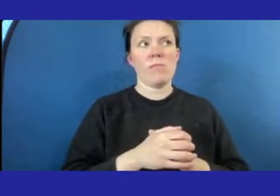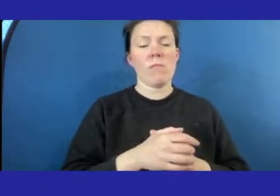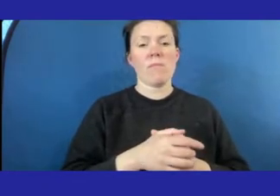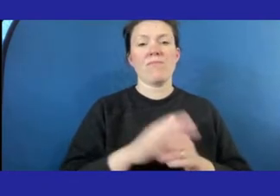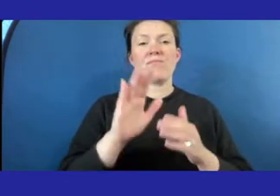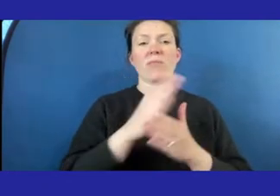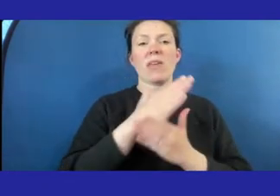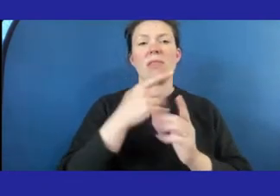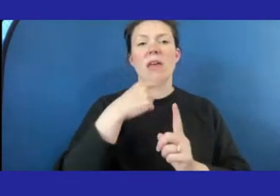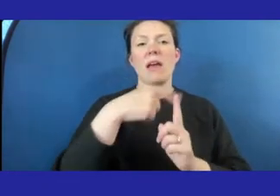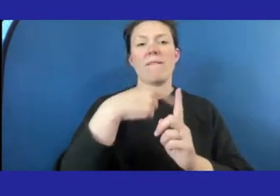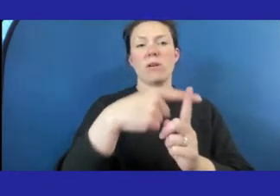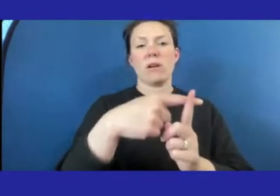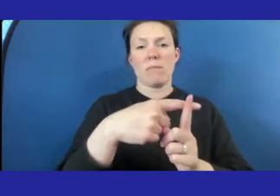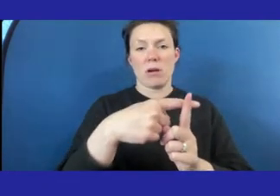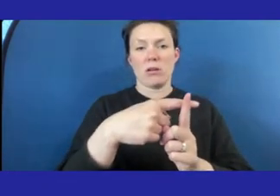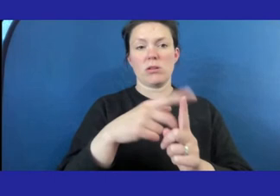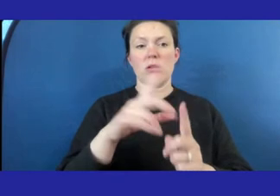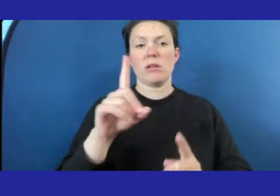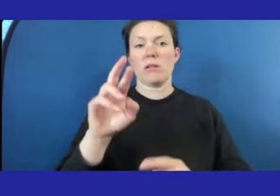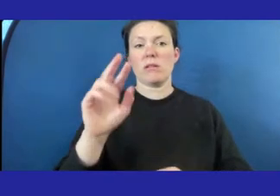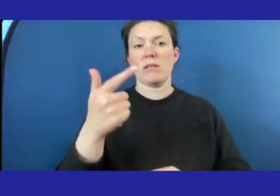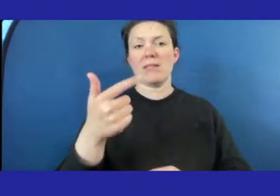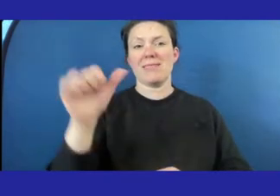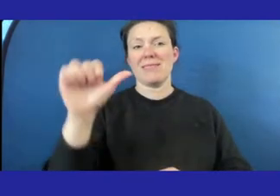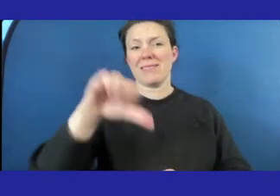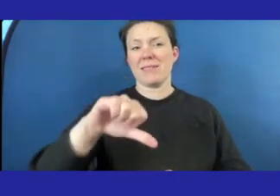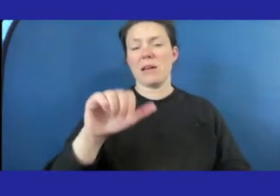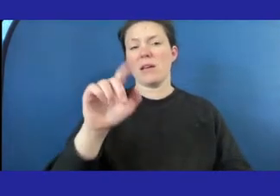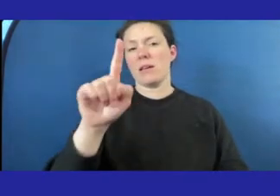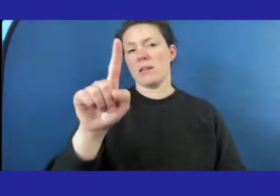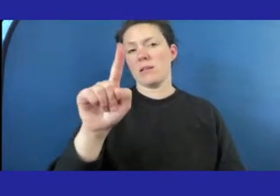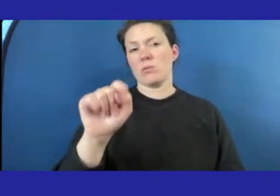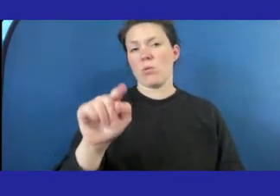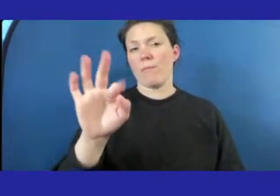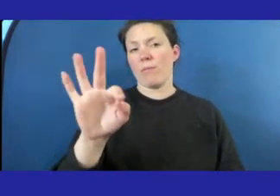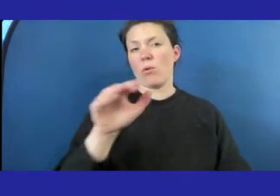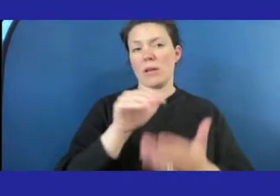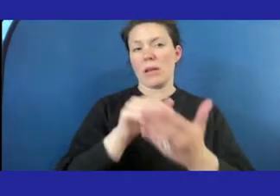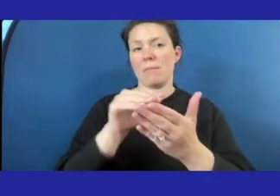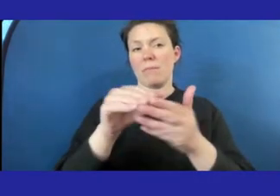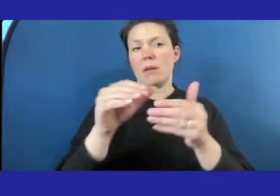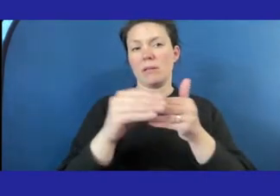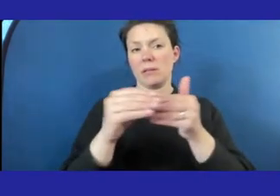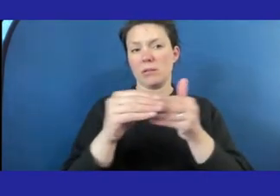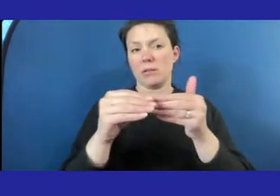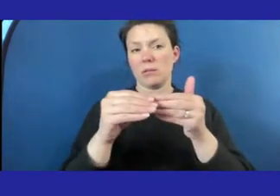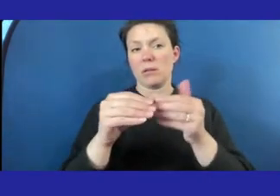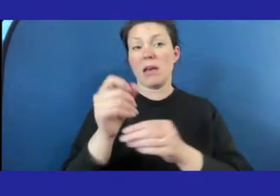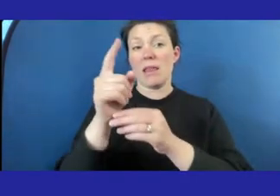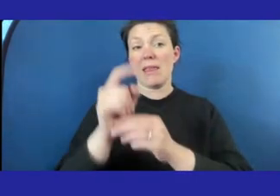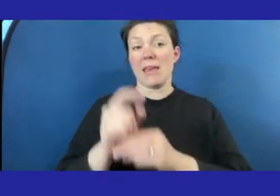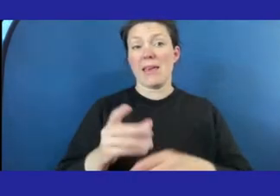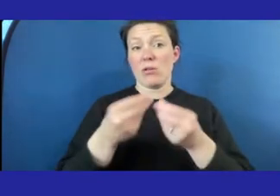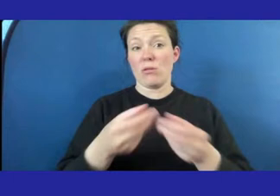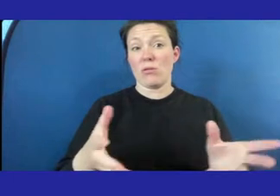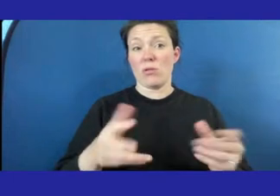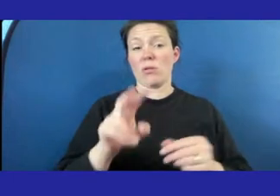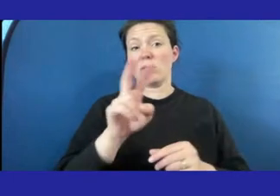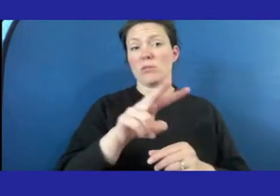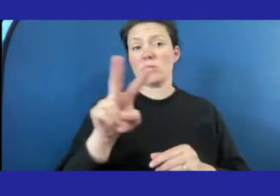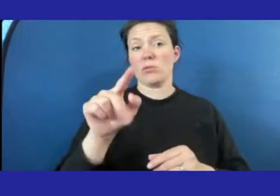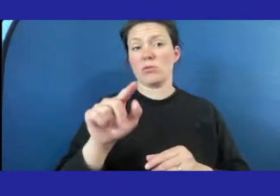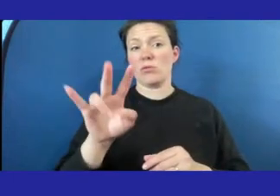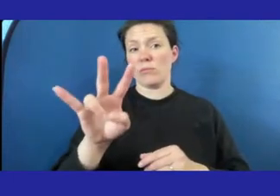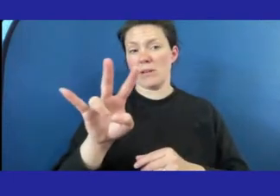average monthly of the DRG denials is about $1.9 million. The yearly loss, 22.7,